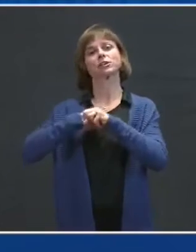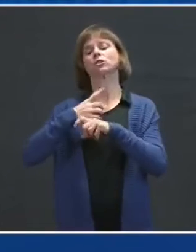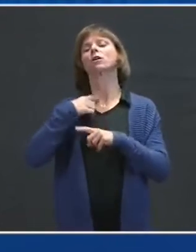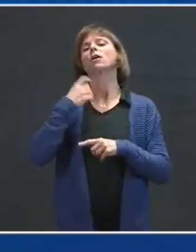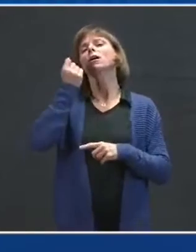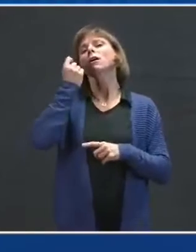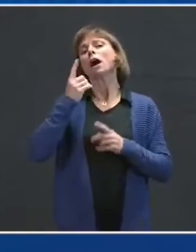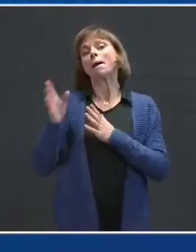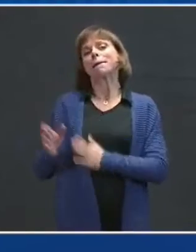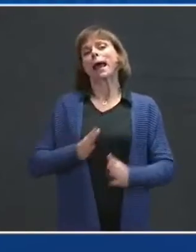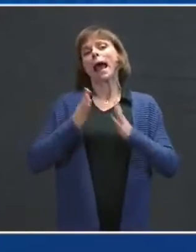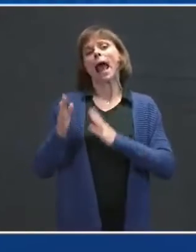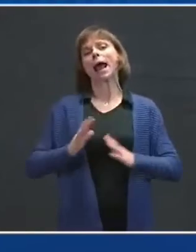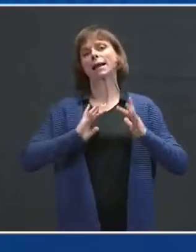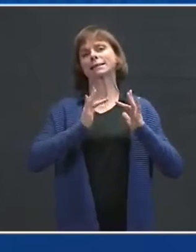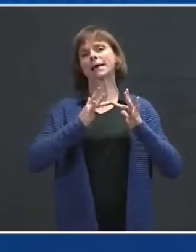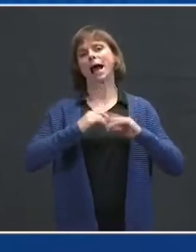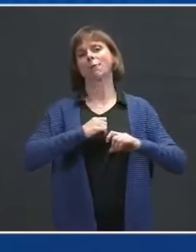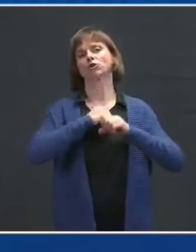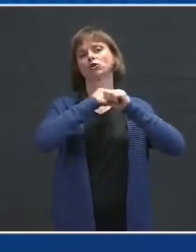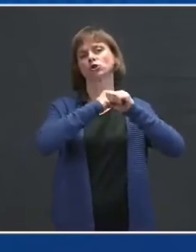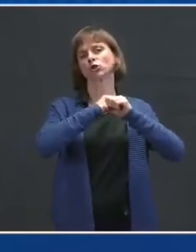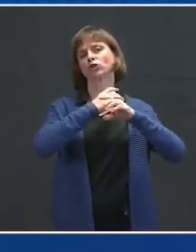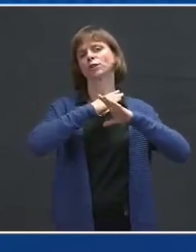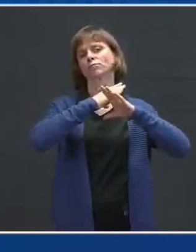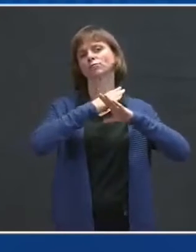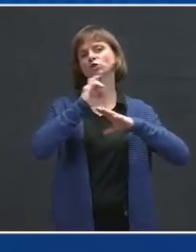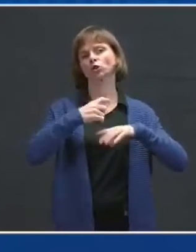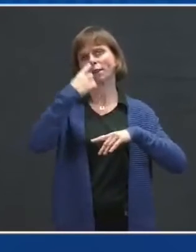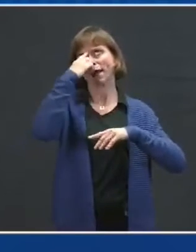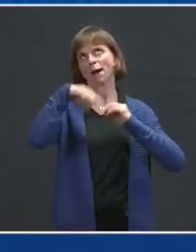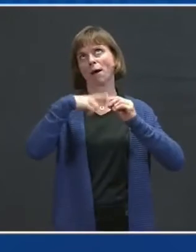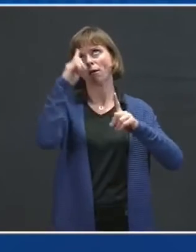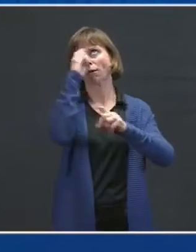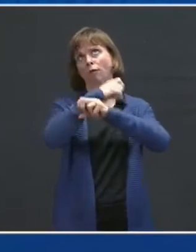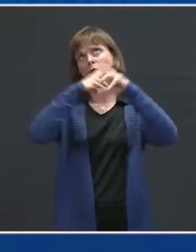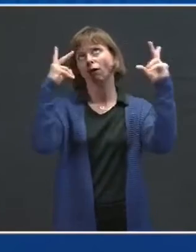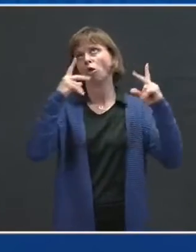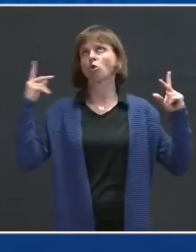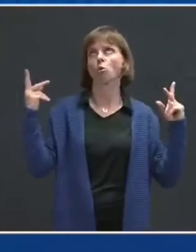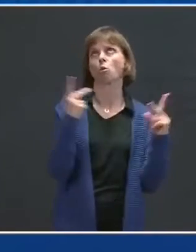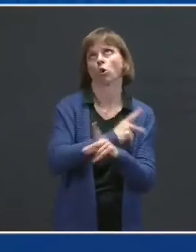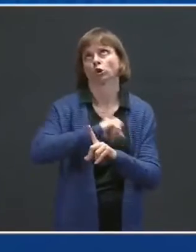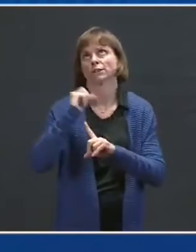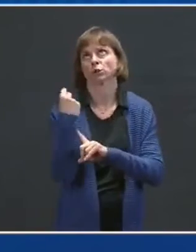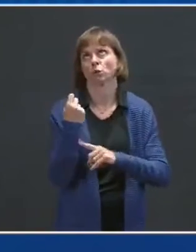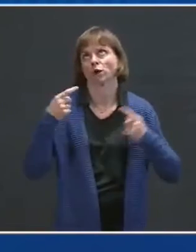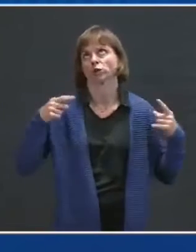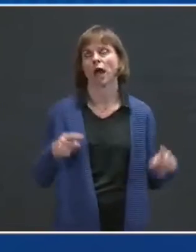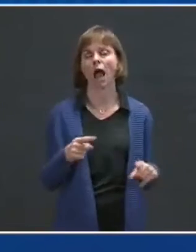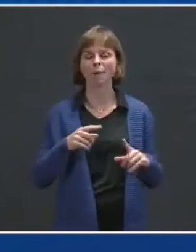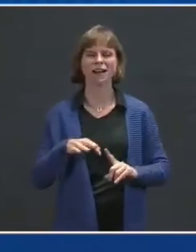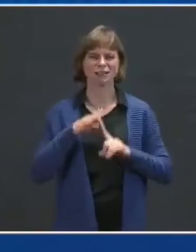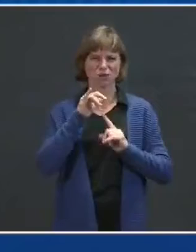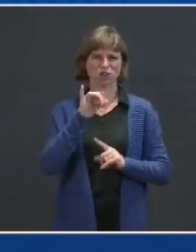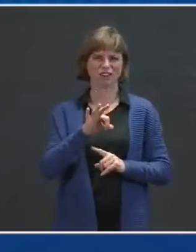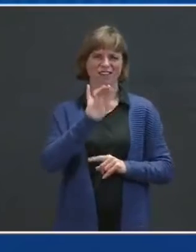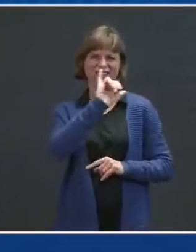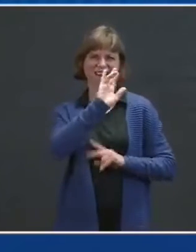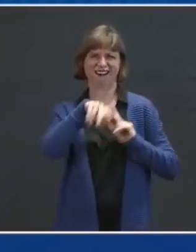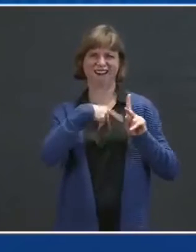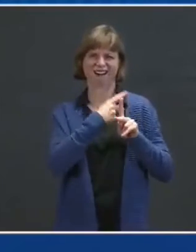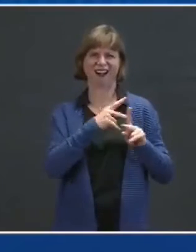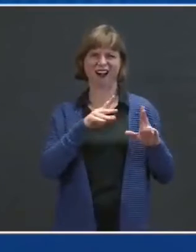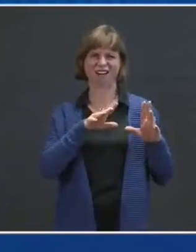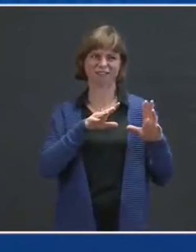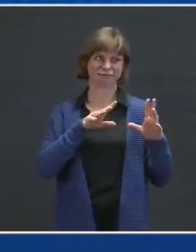to consider the worst case, particularly when you're dealing with such a sophisticated attacker in that way. So we know we don't have years,